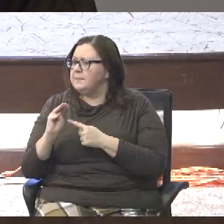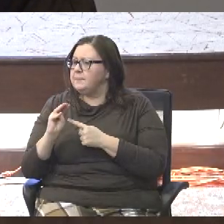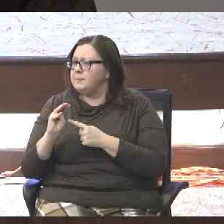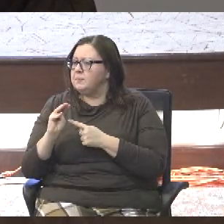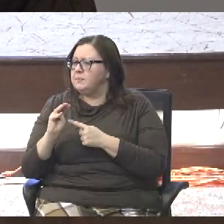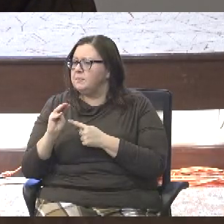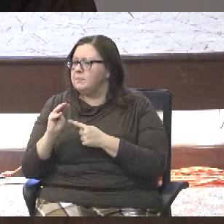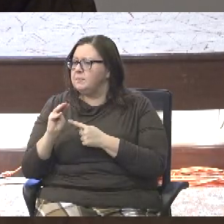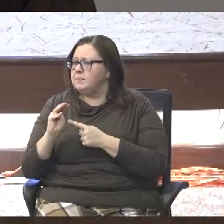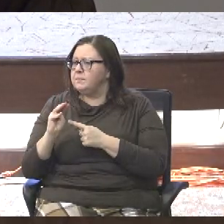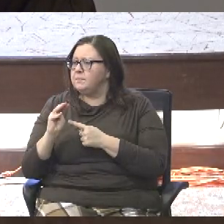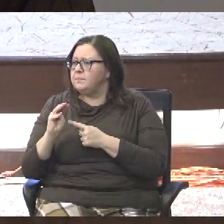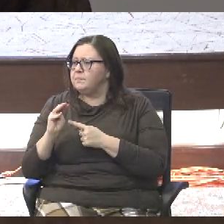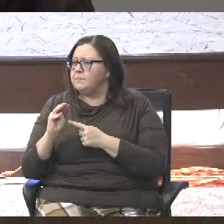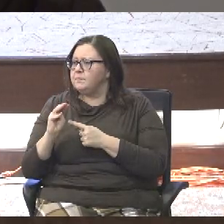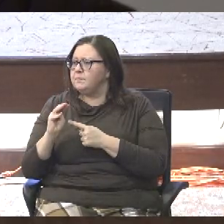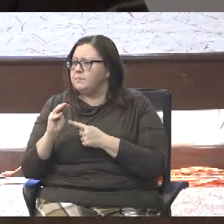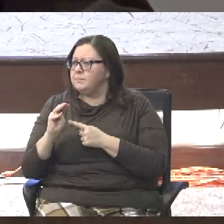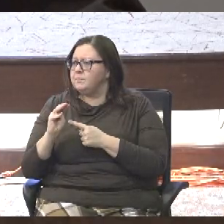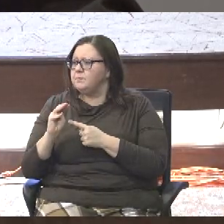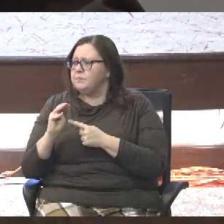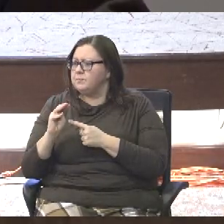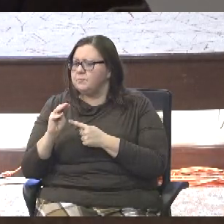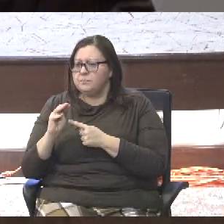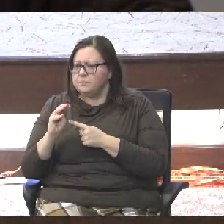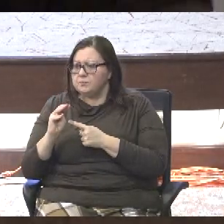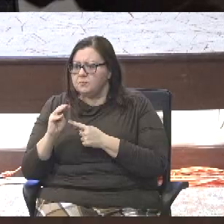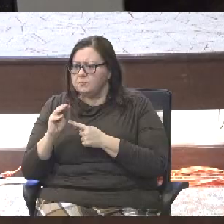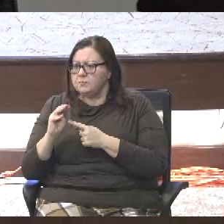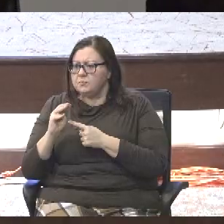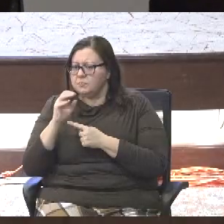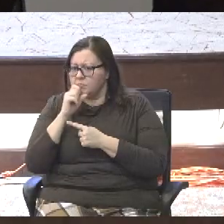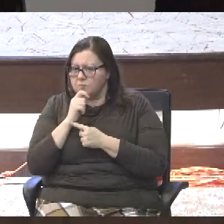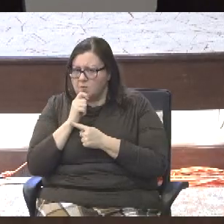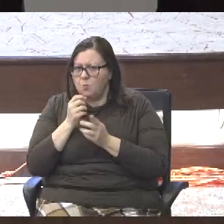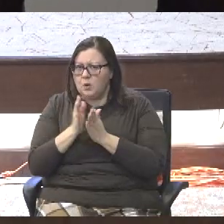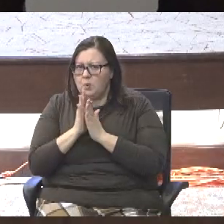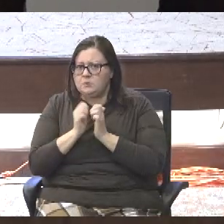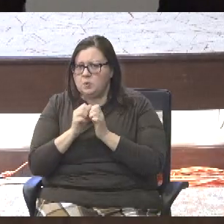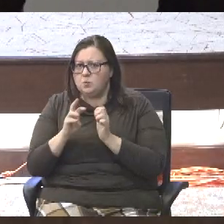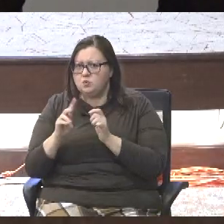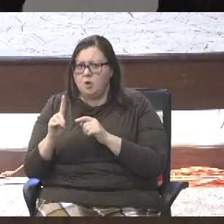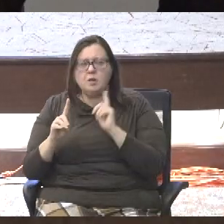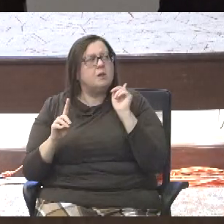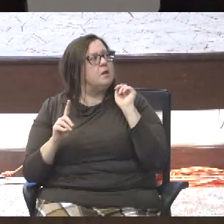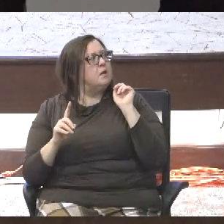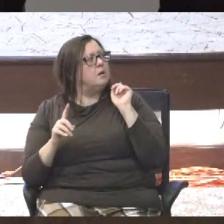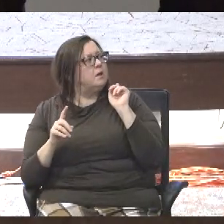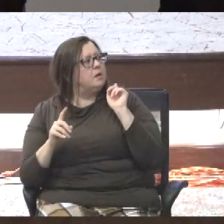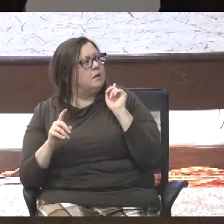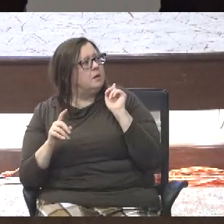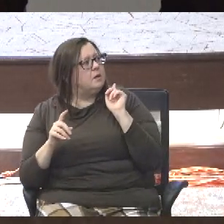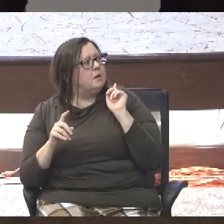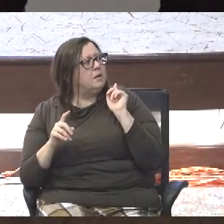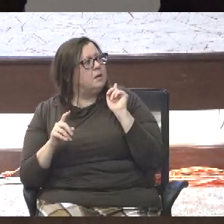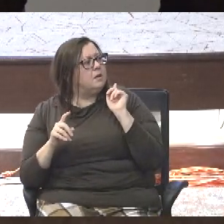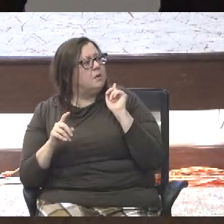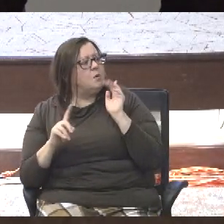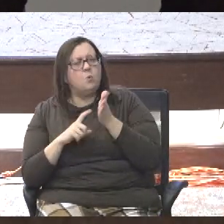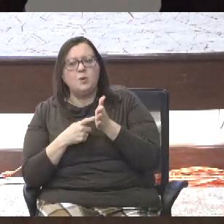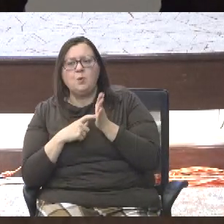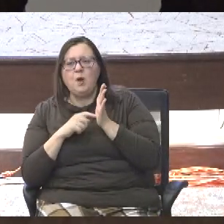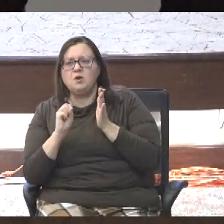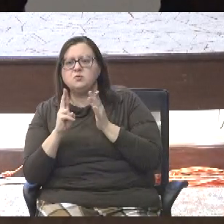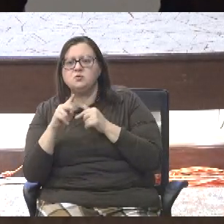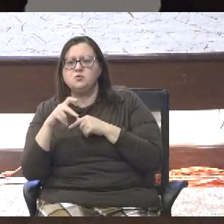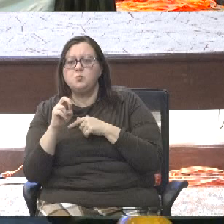be hearing that with a request from the applicant for withdrawal. Will we be needing a supermajority to